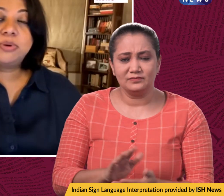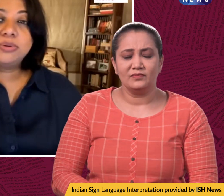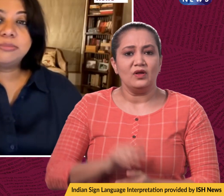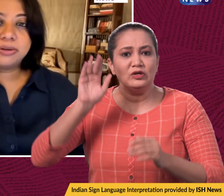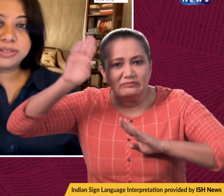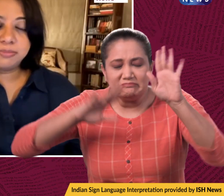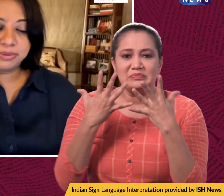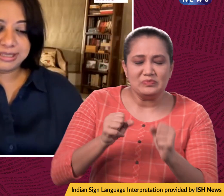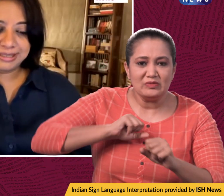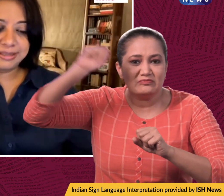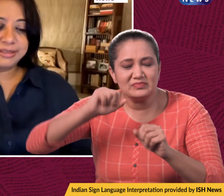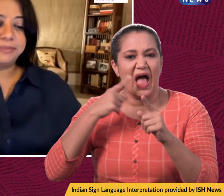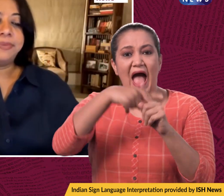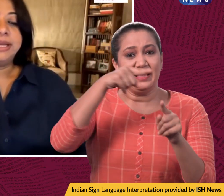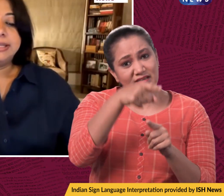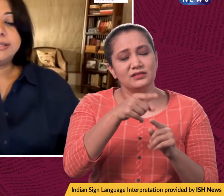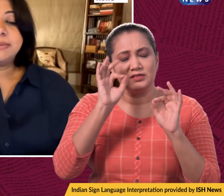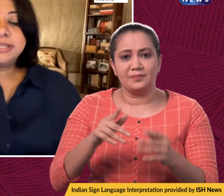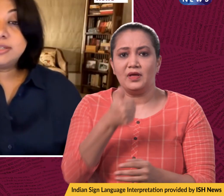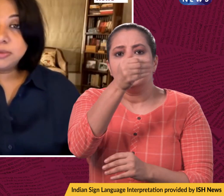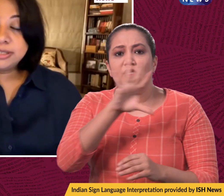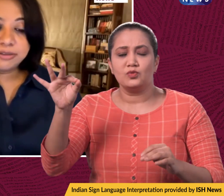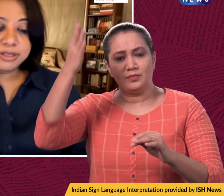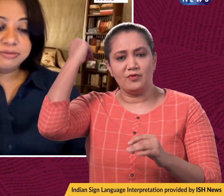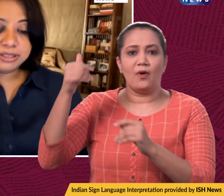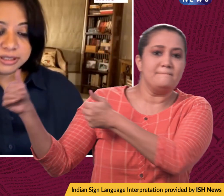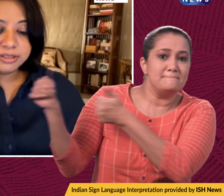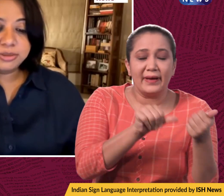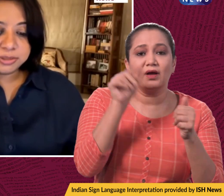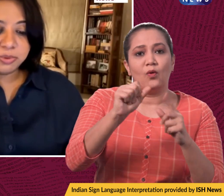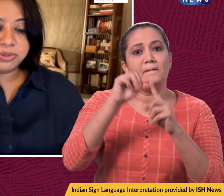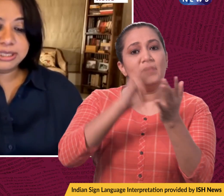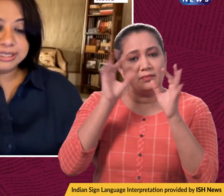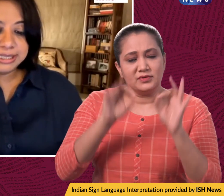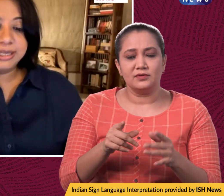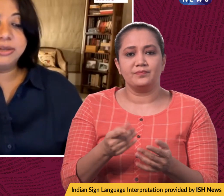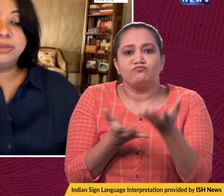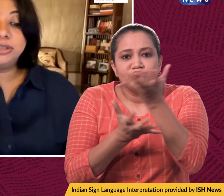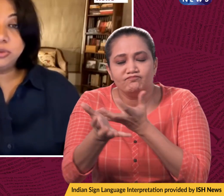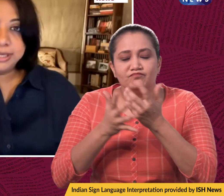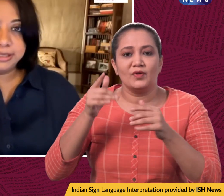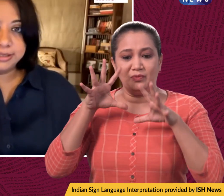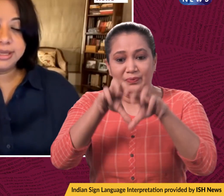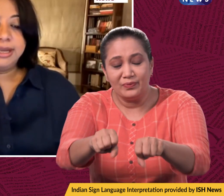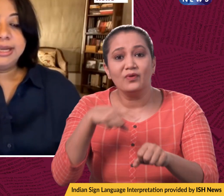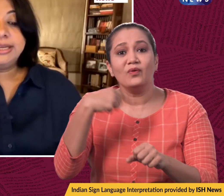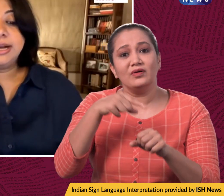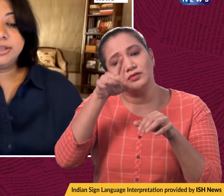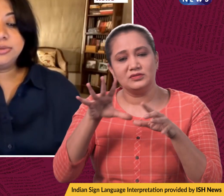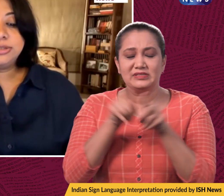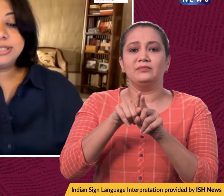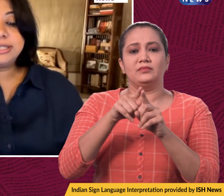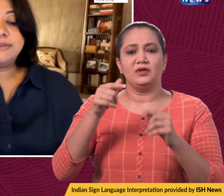widespread pro-democracy protests against him. This comes 6 weeks after he returned to his post in a deal with the coup leaders